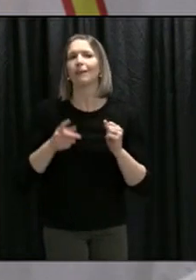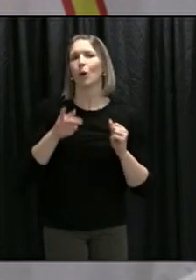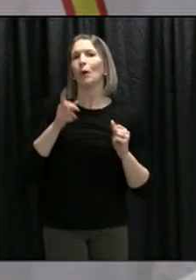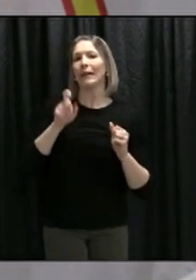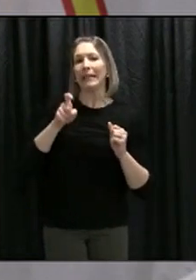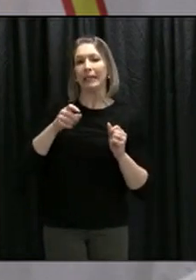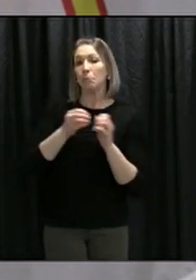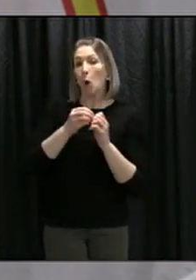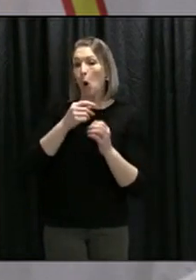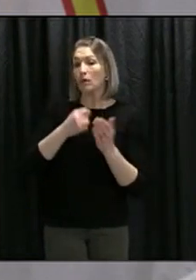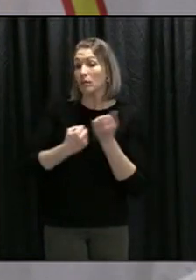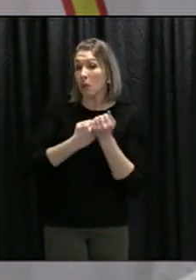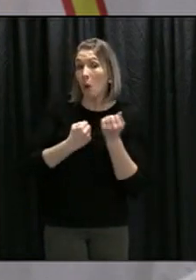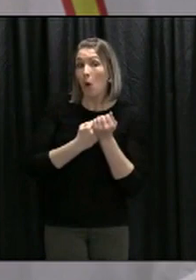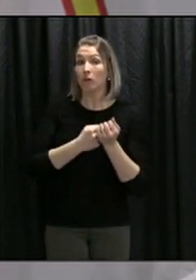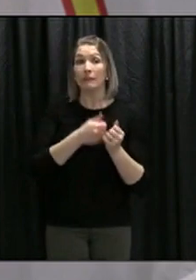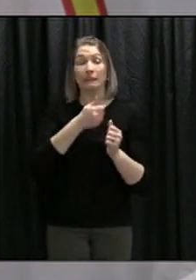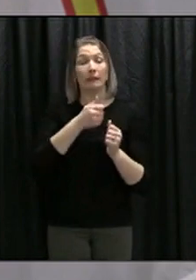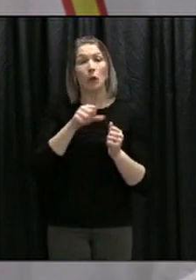Newfoundland and Labrador.